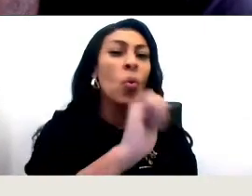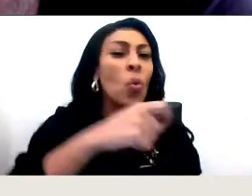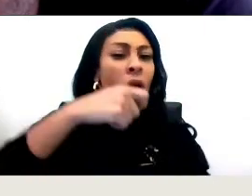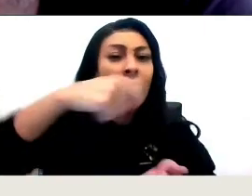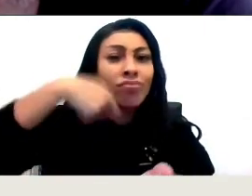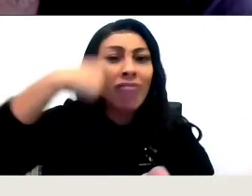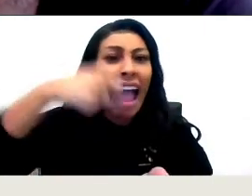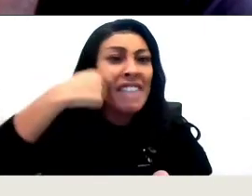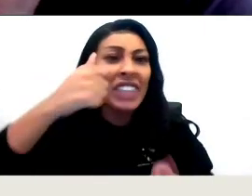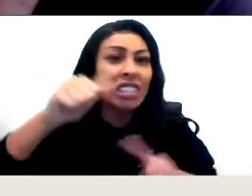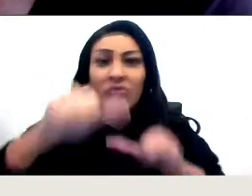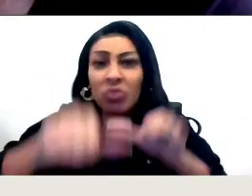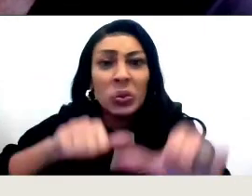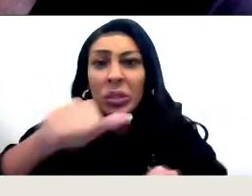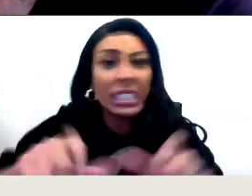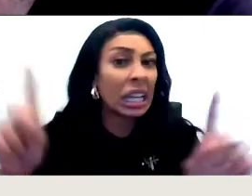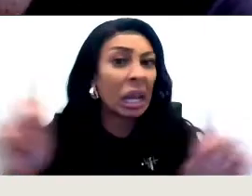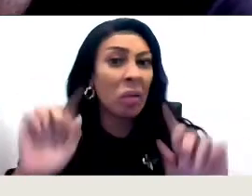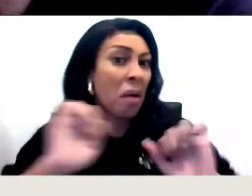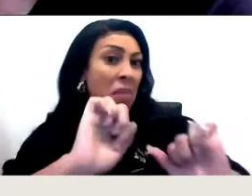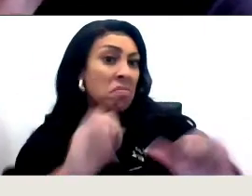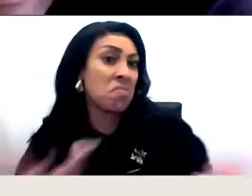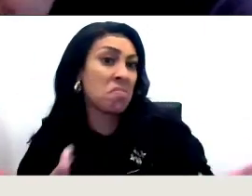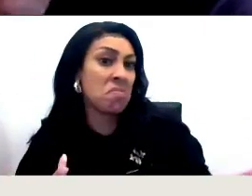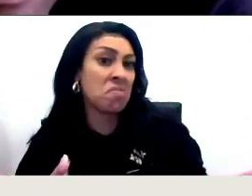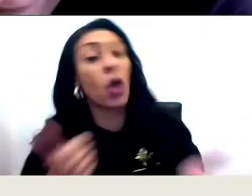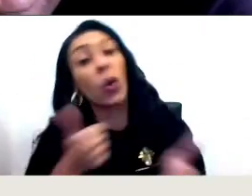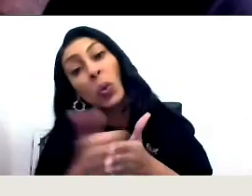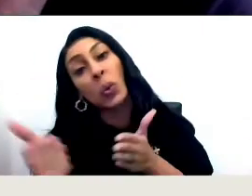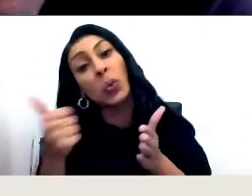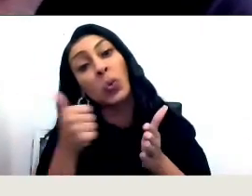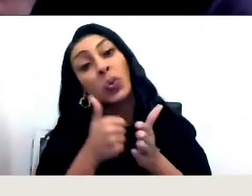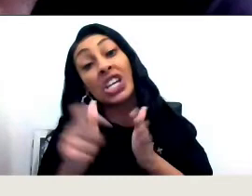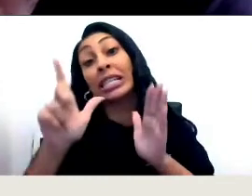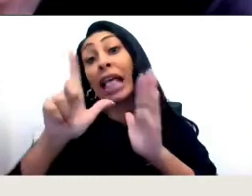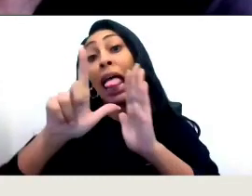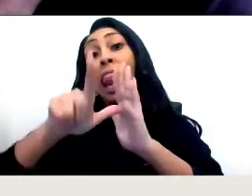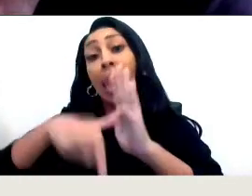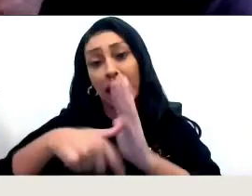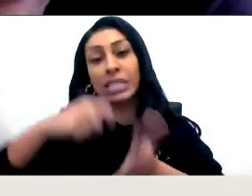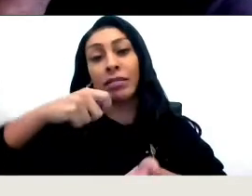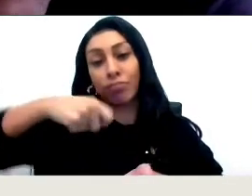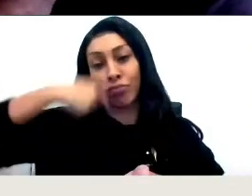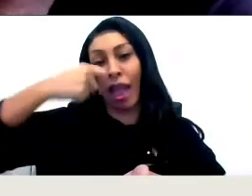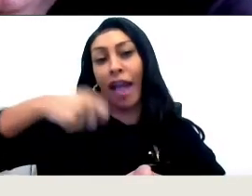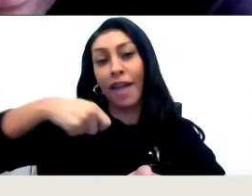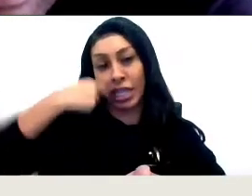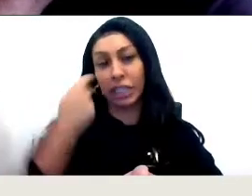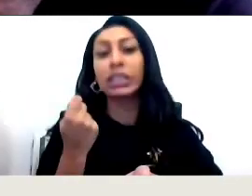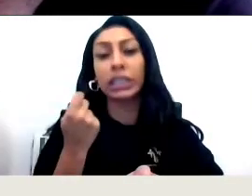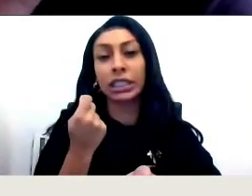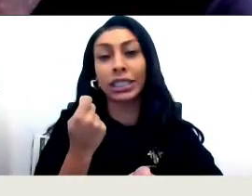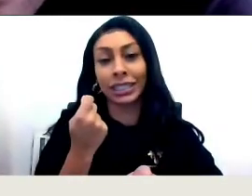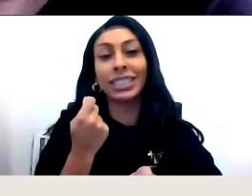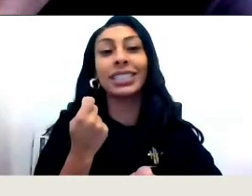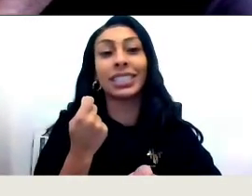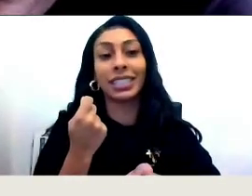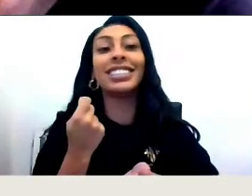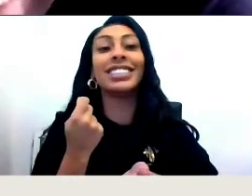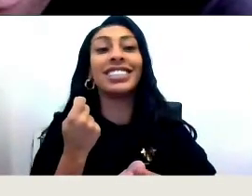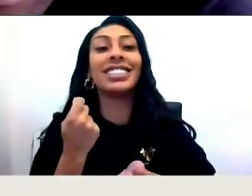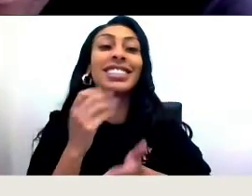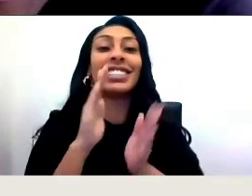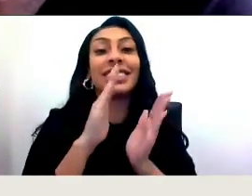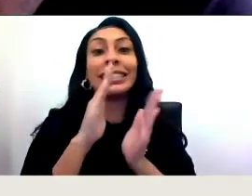breakfast routine? What have you had? What are you having? Usually I have a late breakfast. So when they told me that, okay, it will